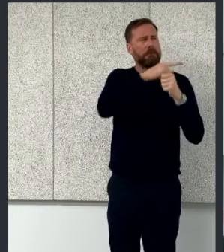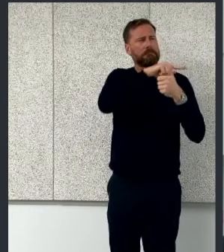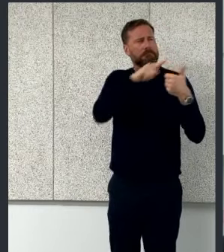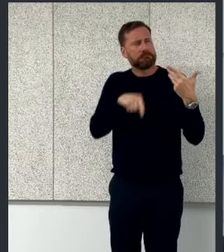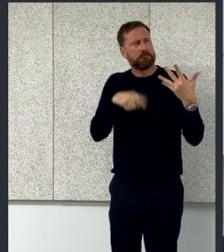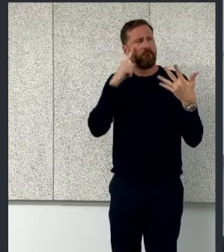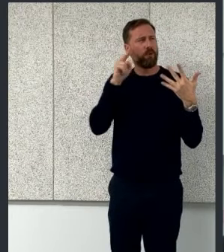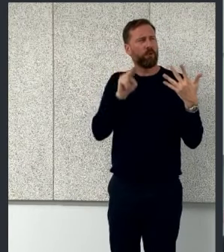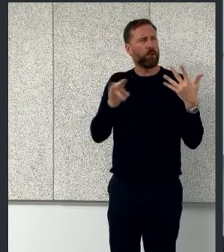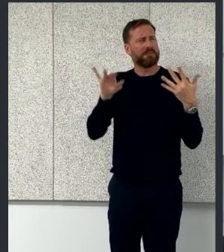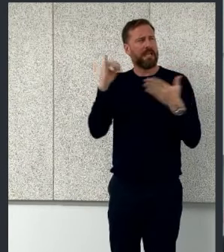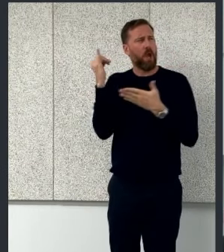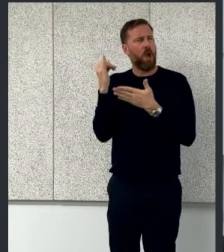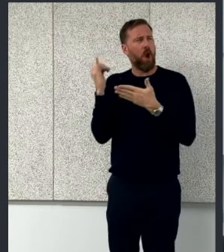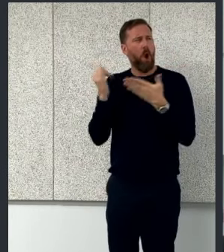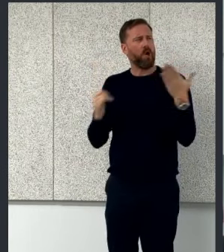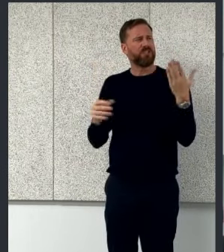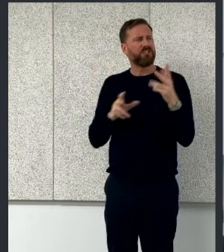funding.